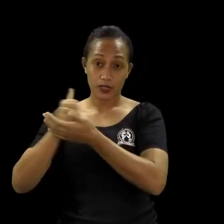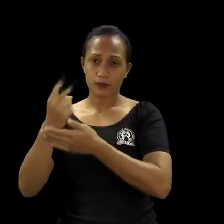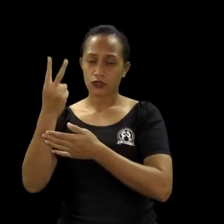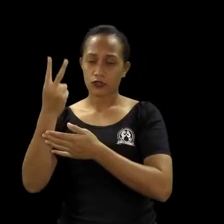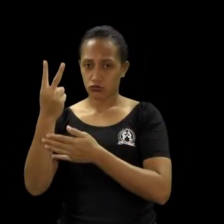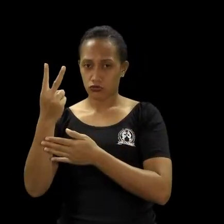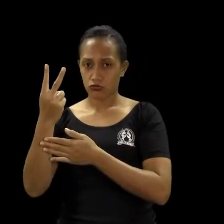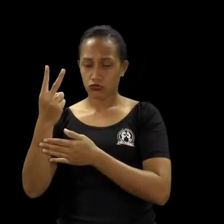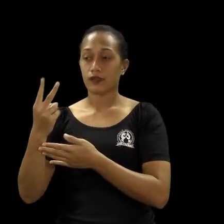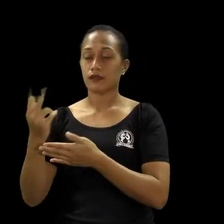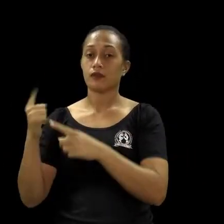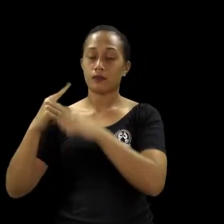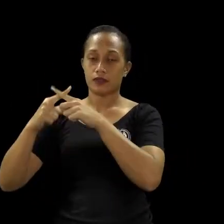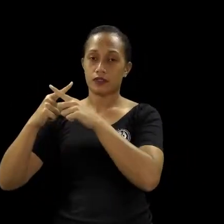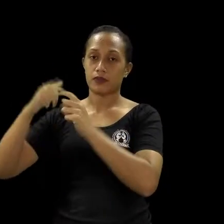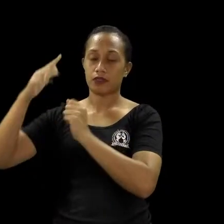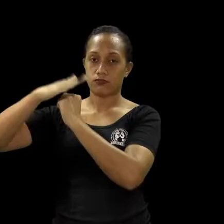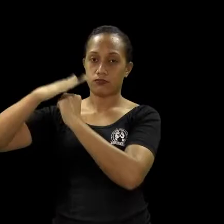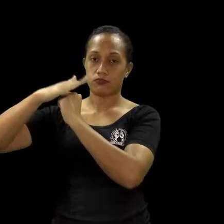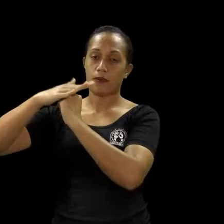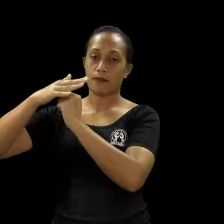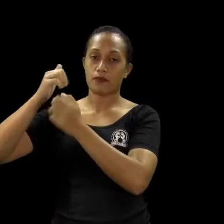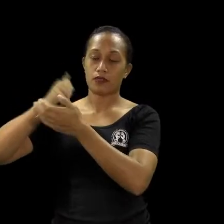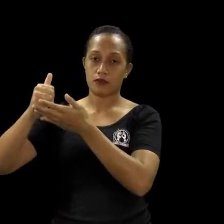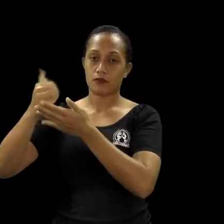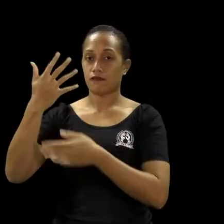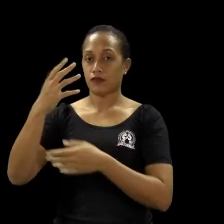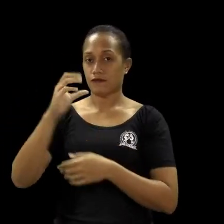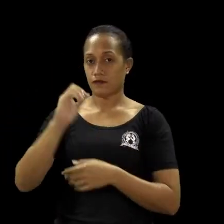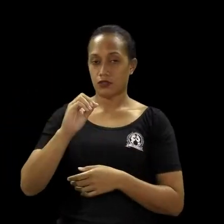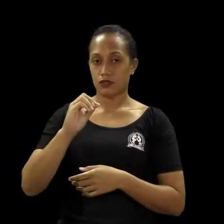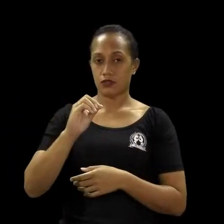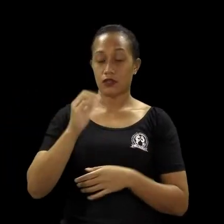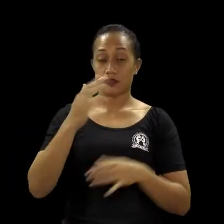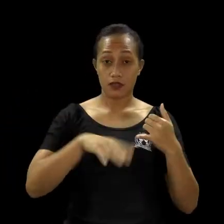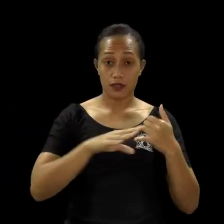so we have to multiply the numerator by 150. And then